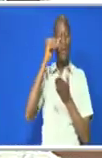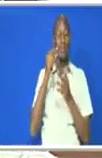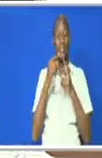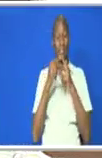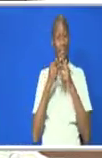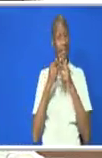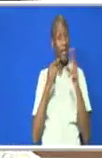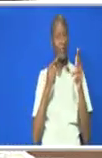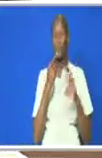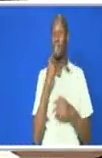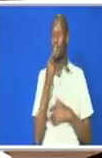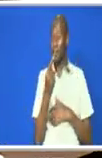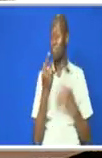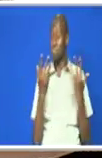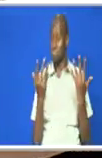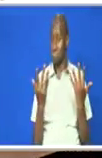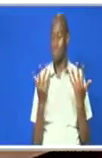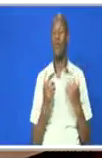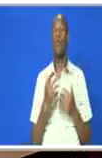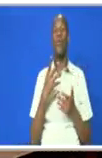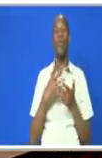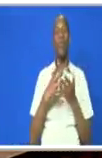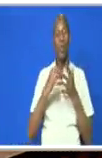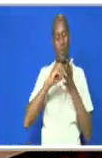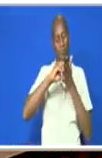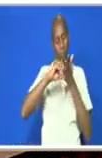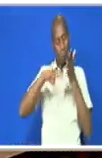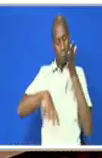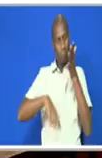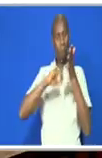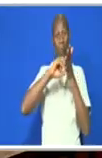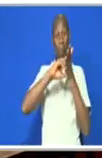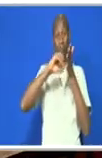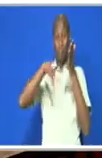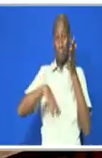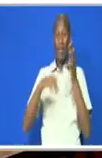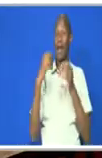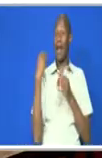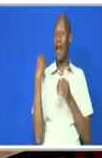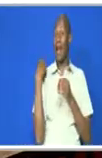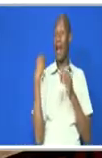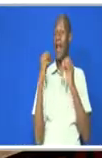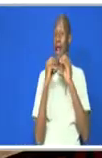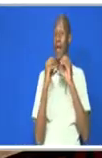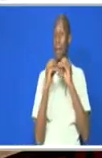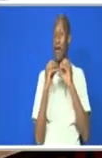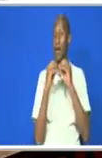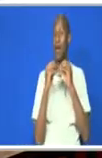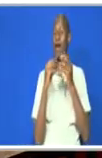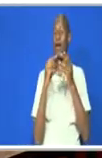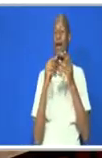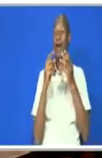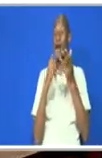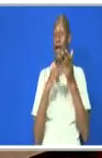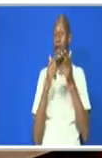we said that we are going to subtract numbers by counting